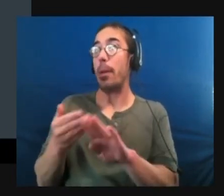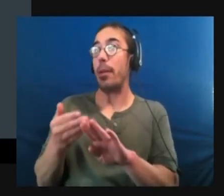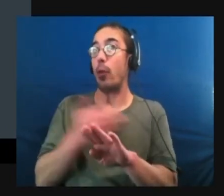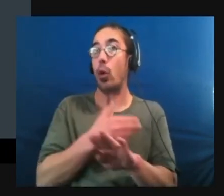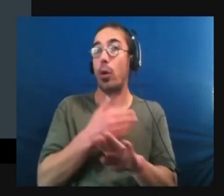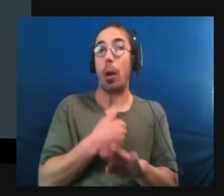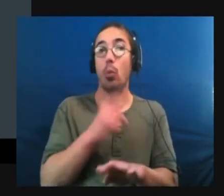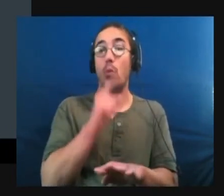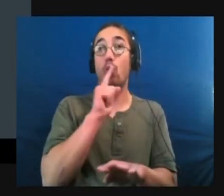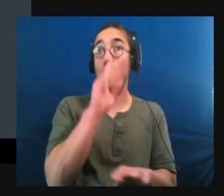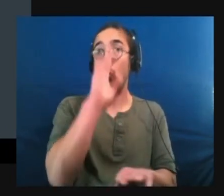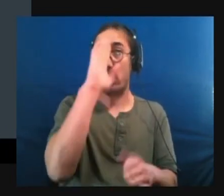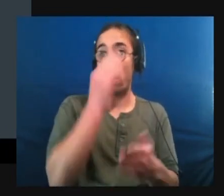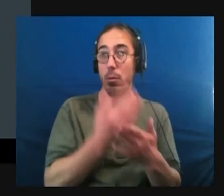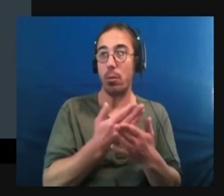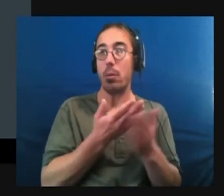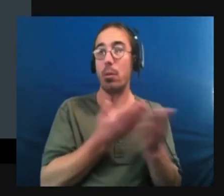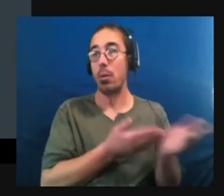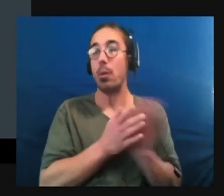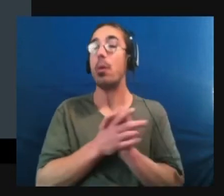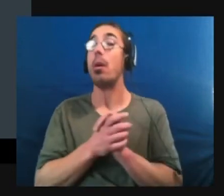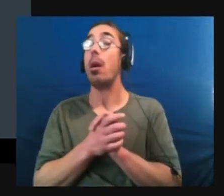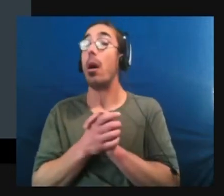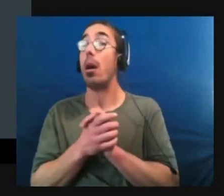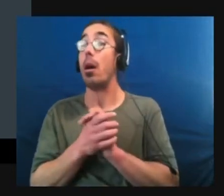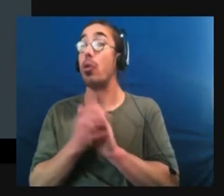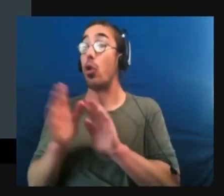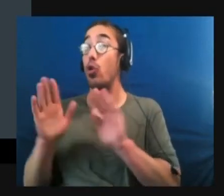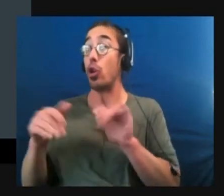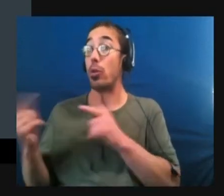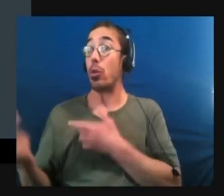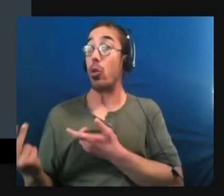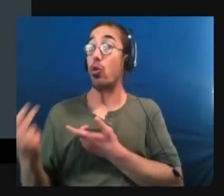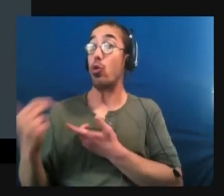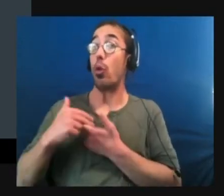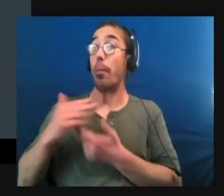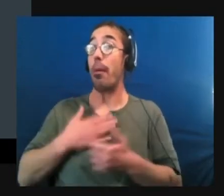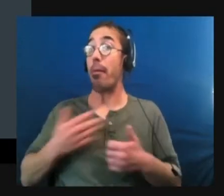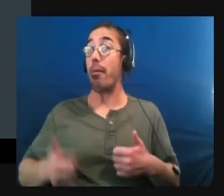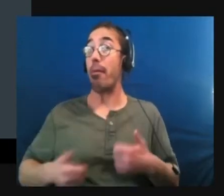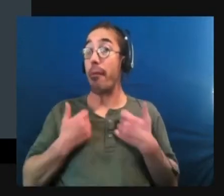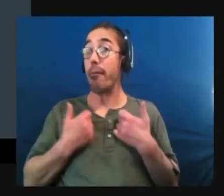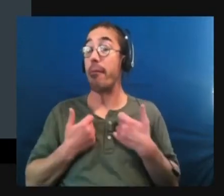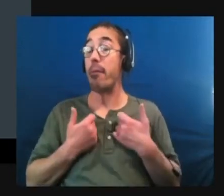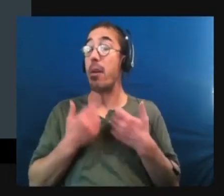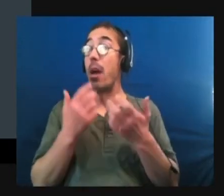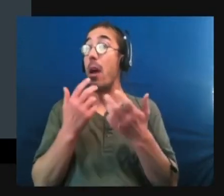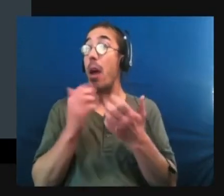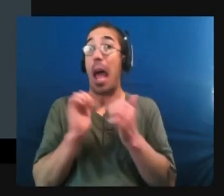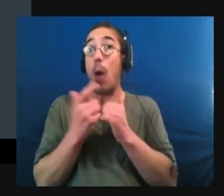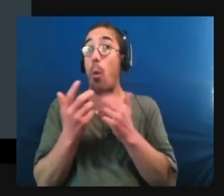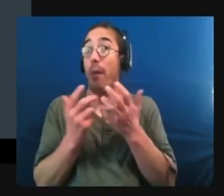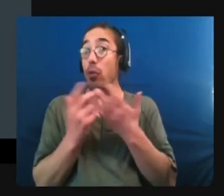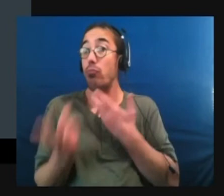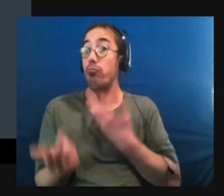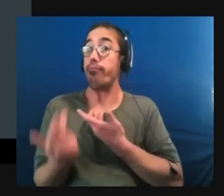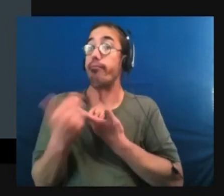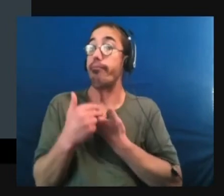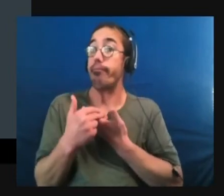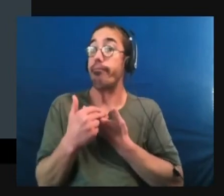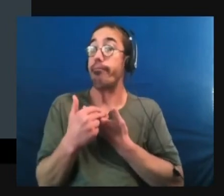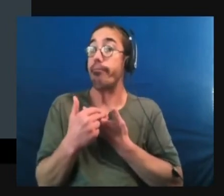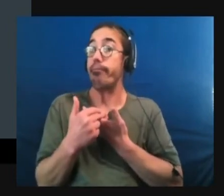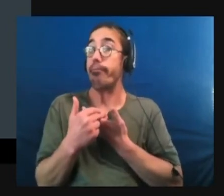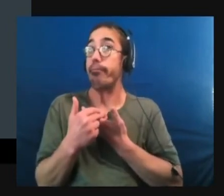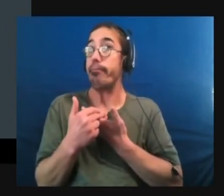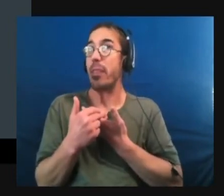biological child. And when those children came into my life, however they came into my life, I've